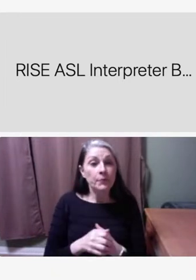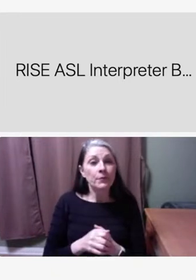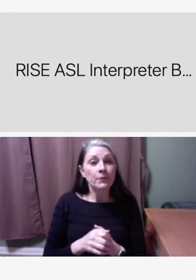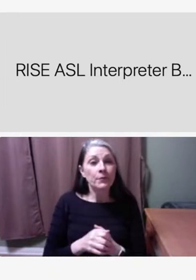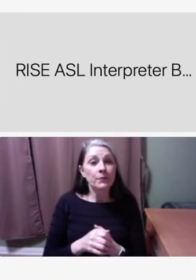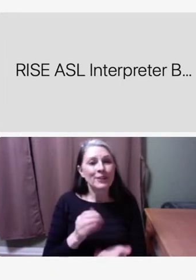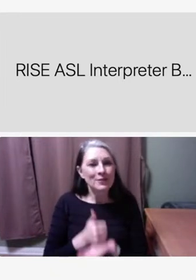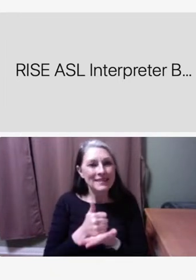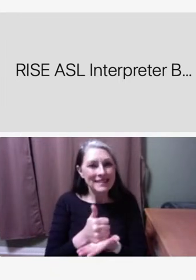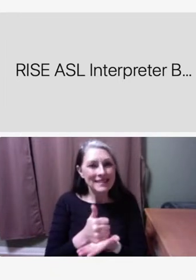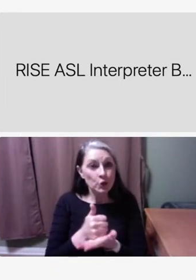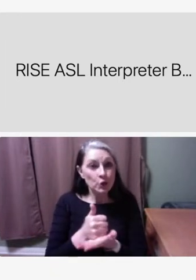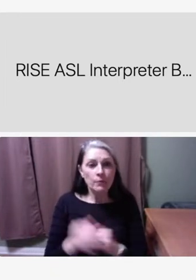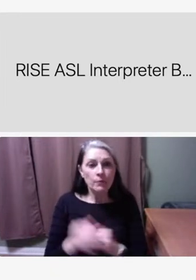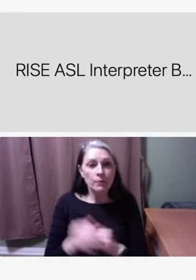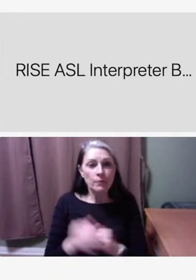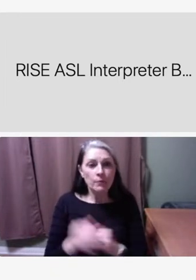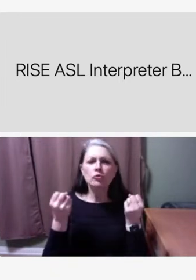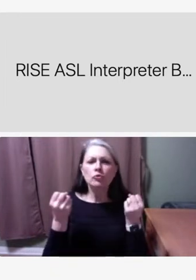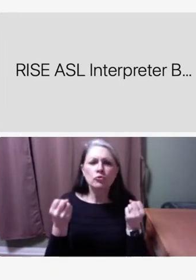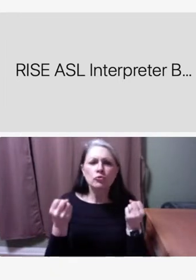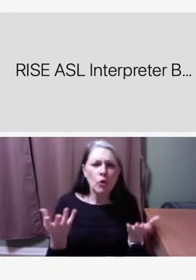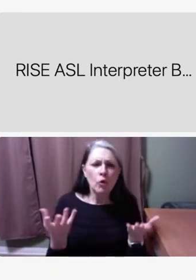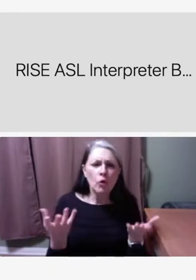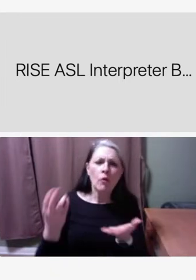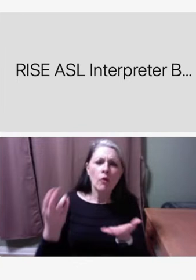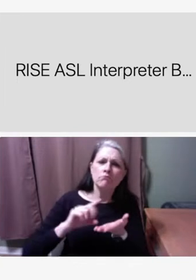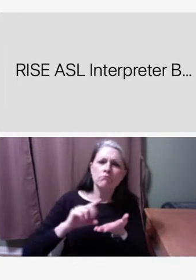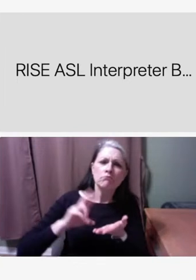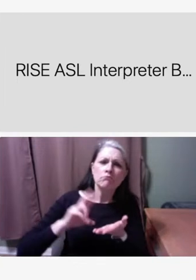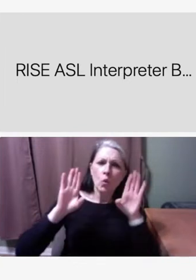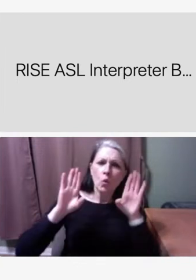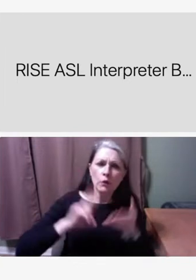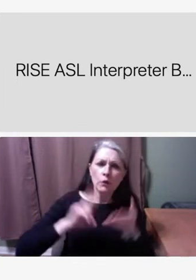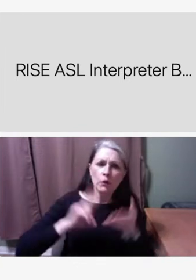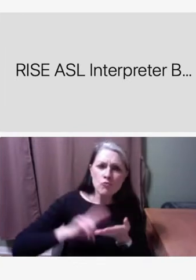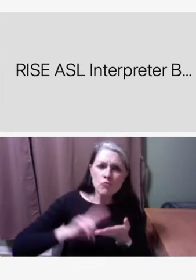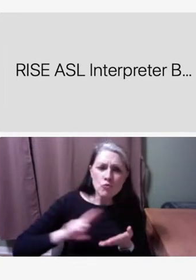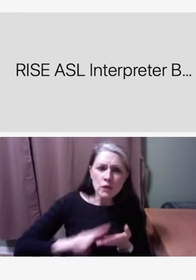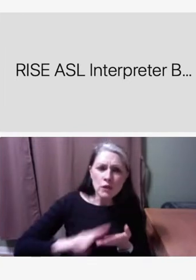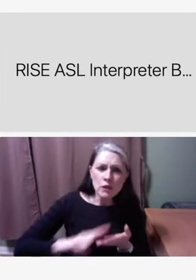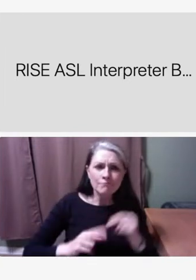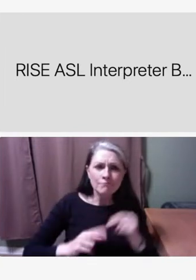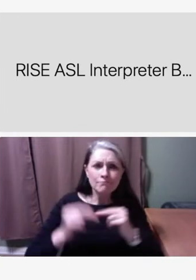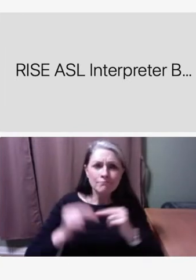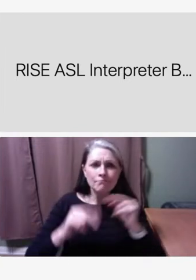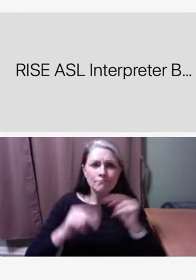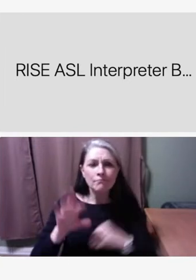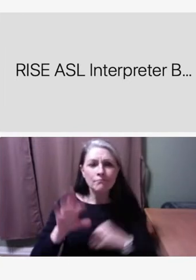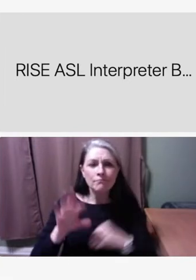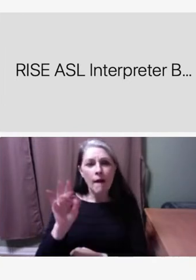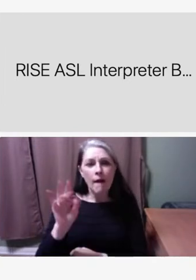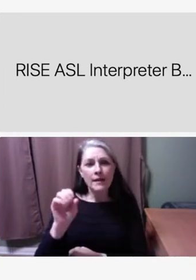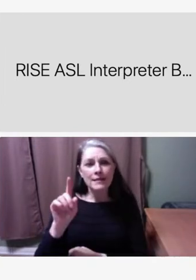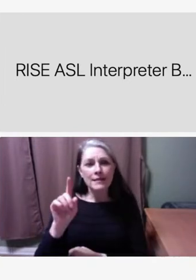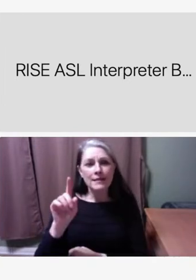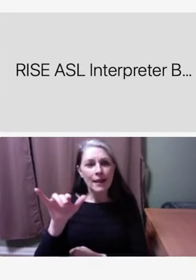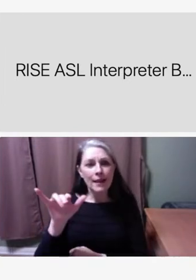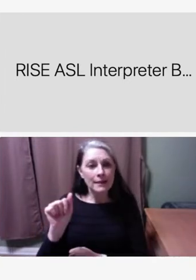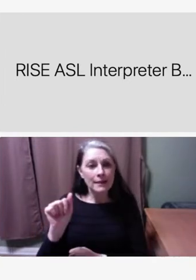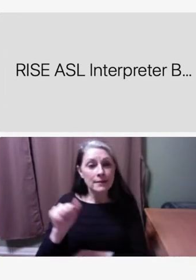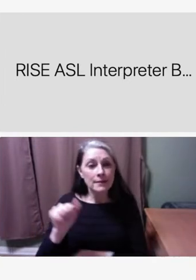much great research on how much facilities can affect education, and I